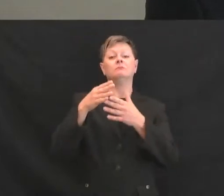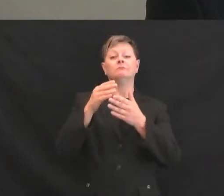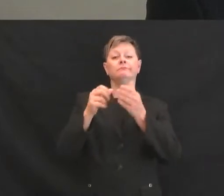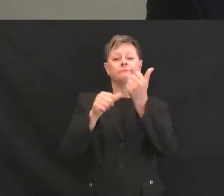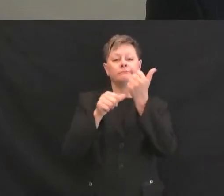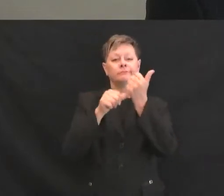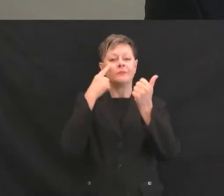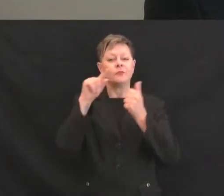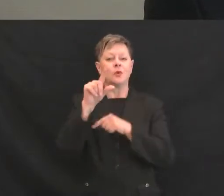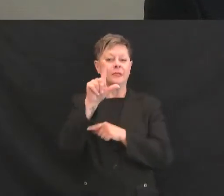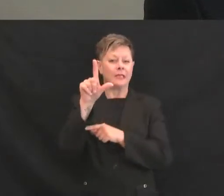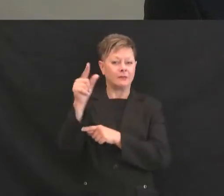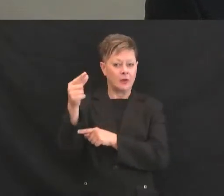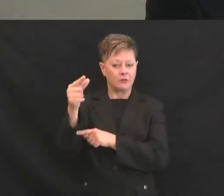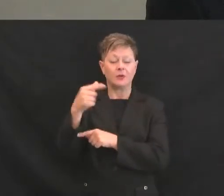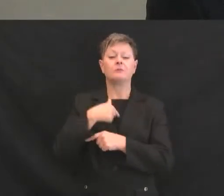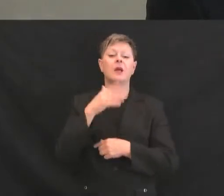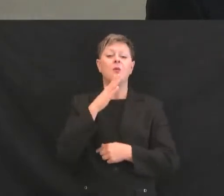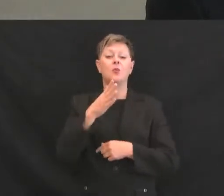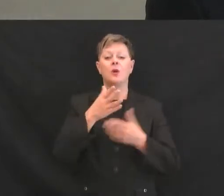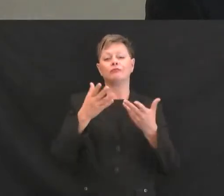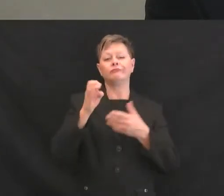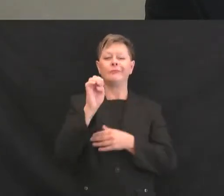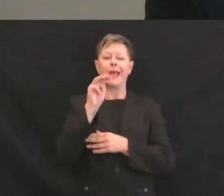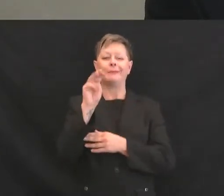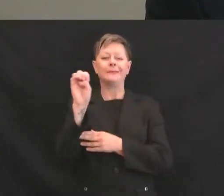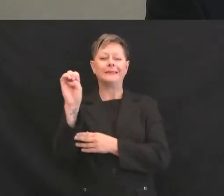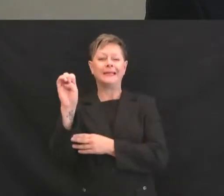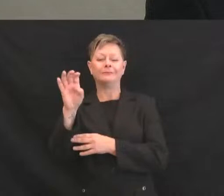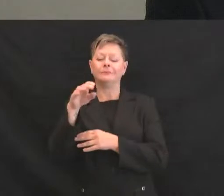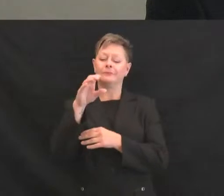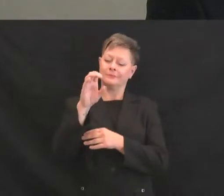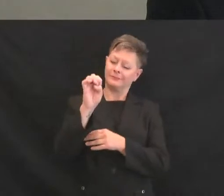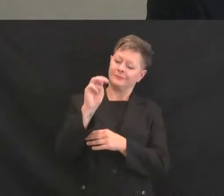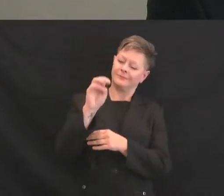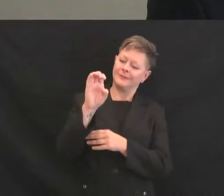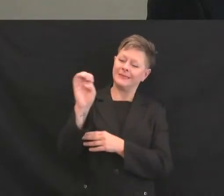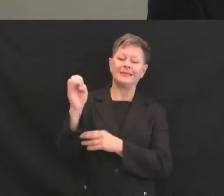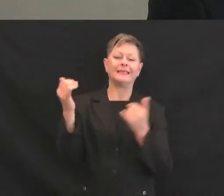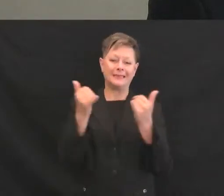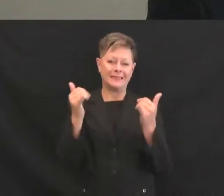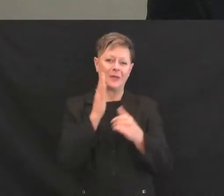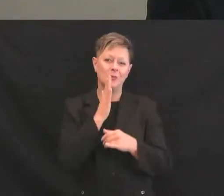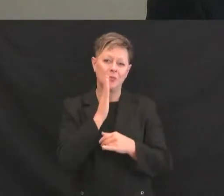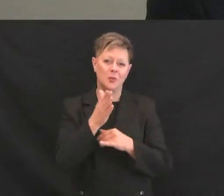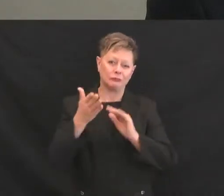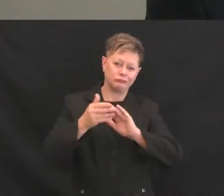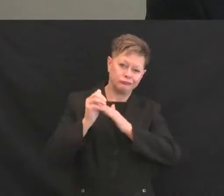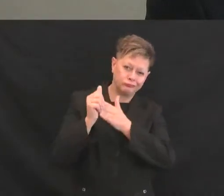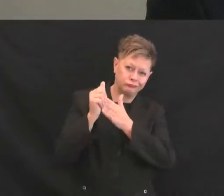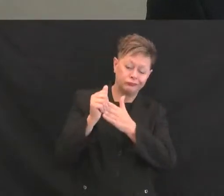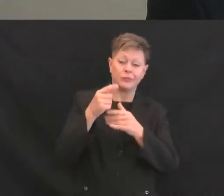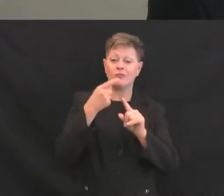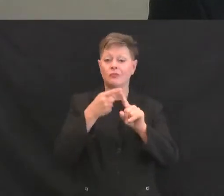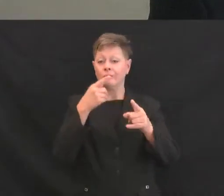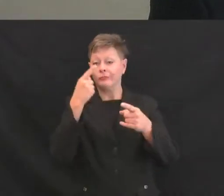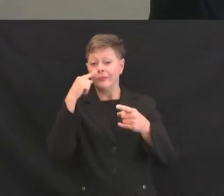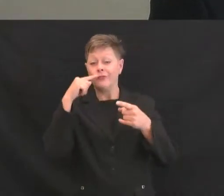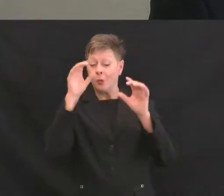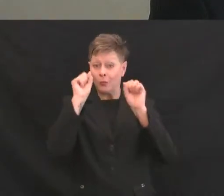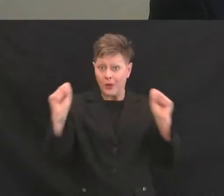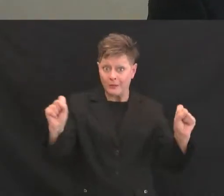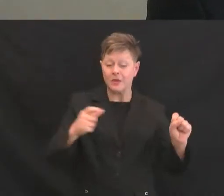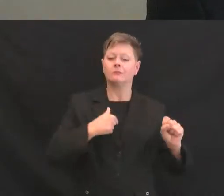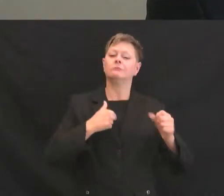will be your Master of Ceremonies for today's ceremony. On behalf of their honors and the Premier, it is my pleasure to welcome